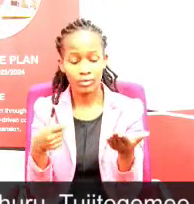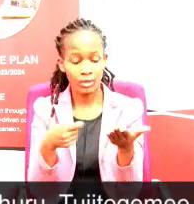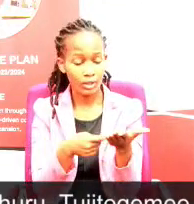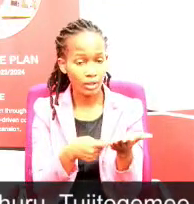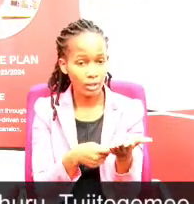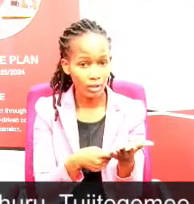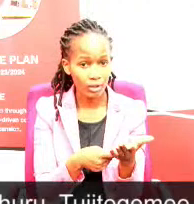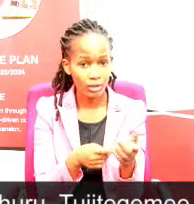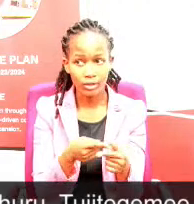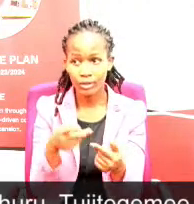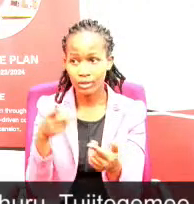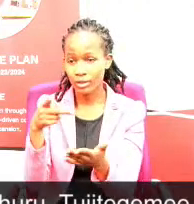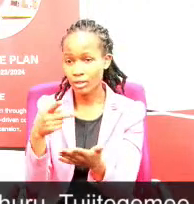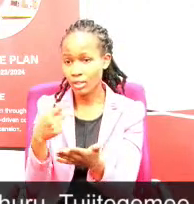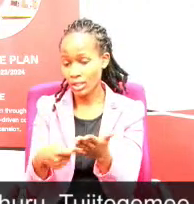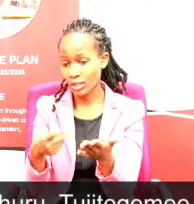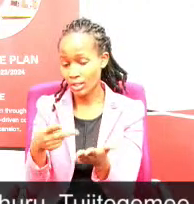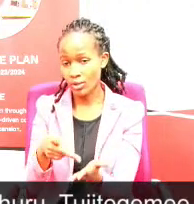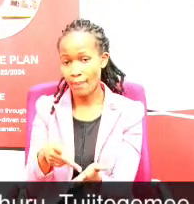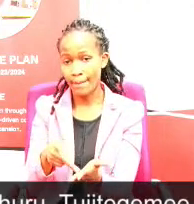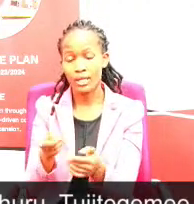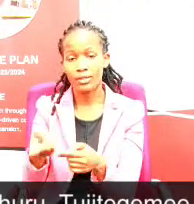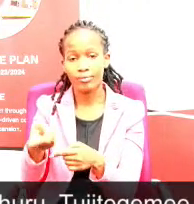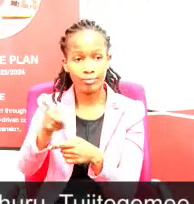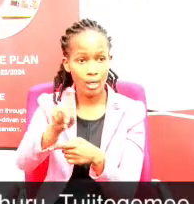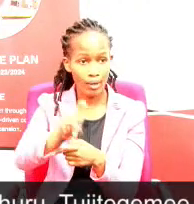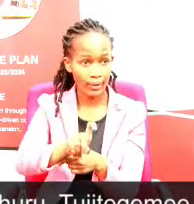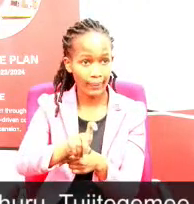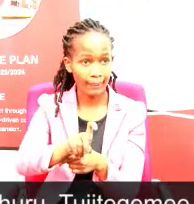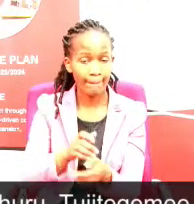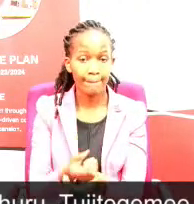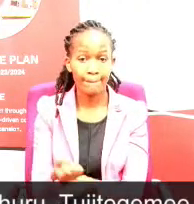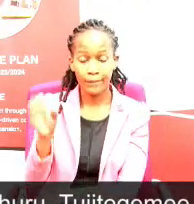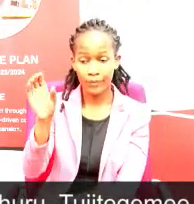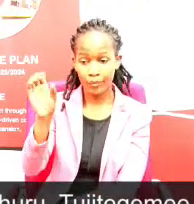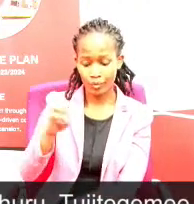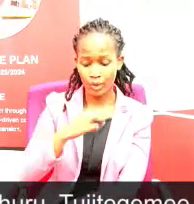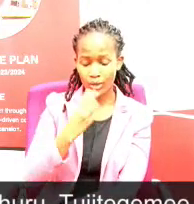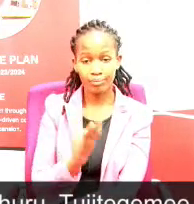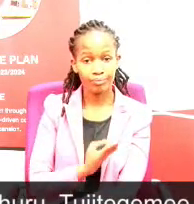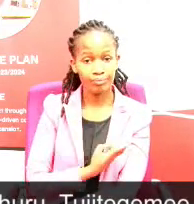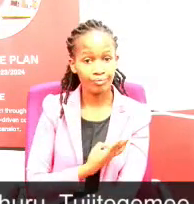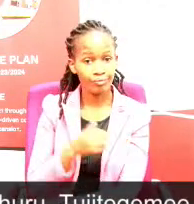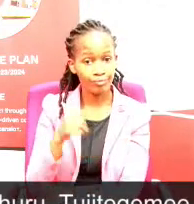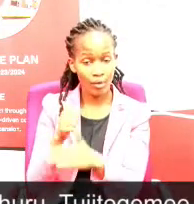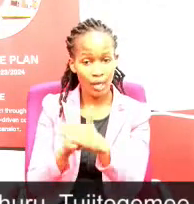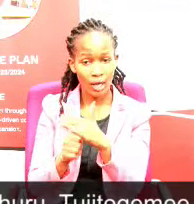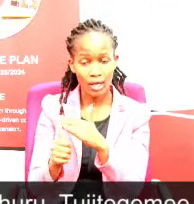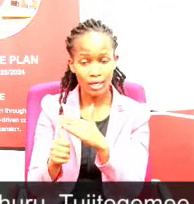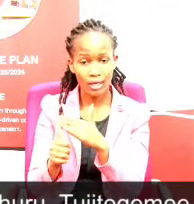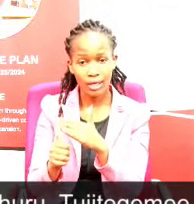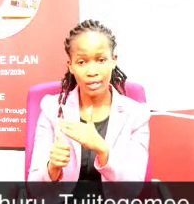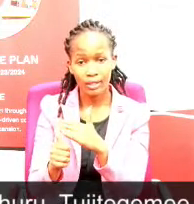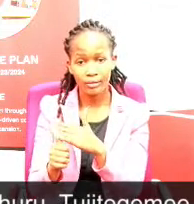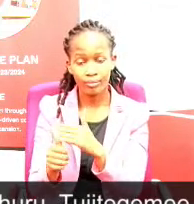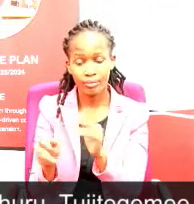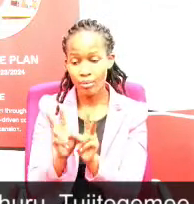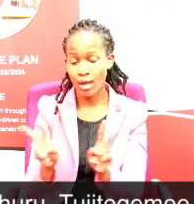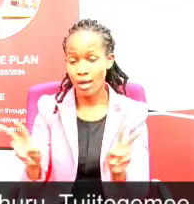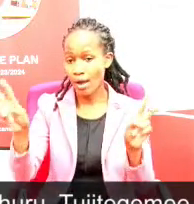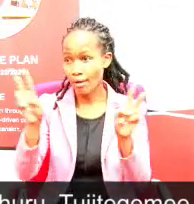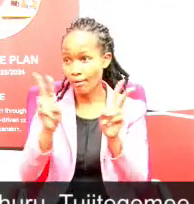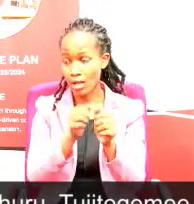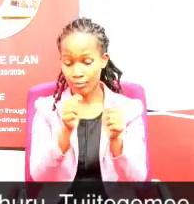technology, and tax-based expansion. So we are also underpinned by a value